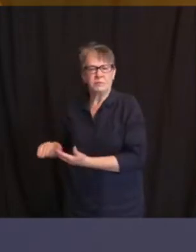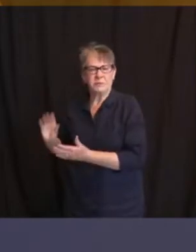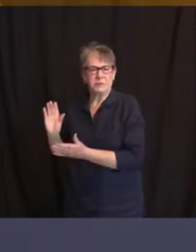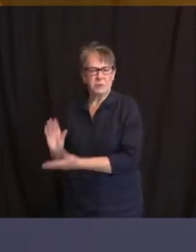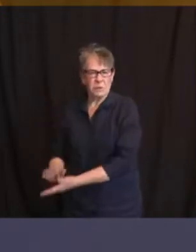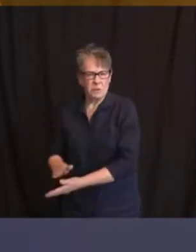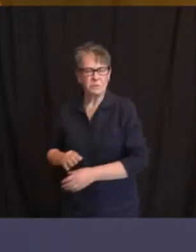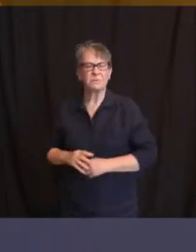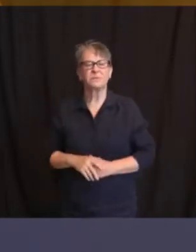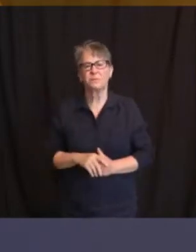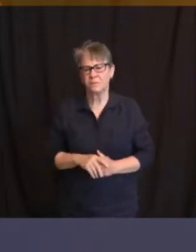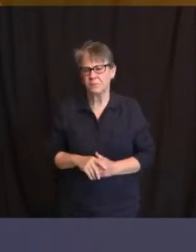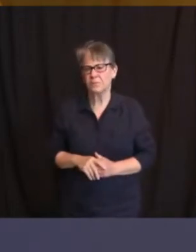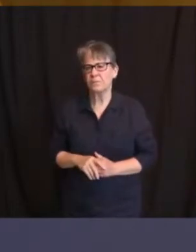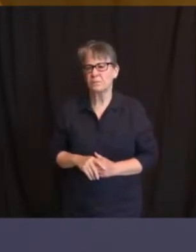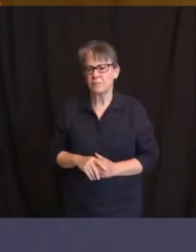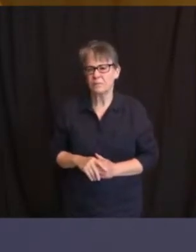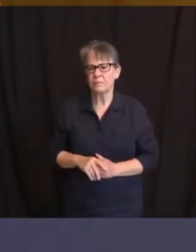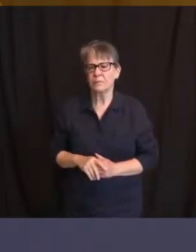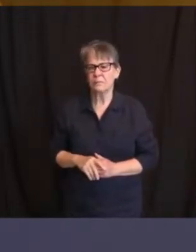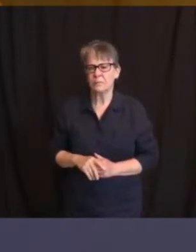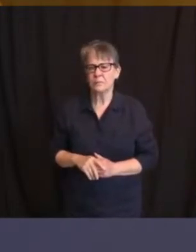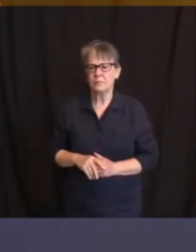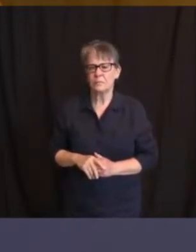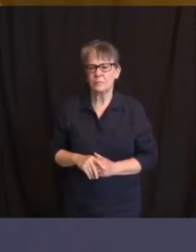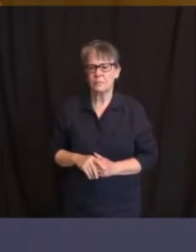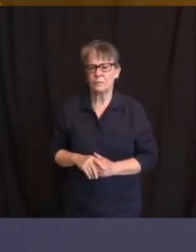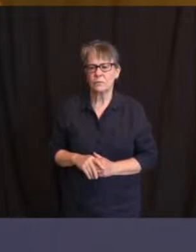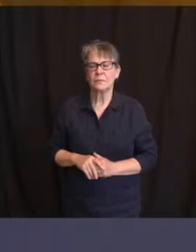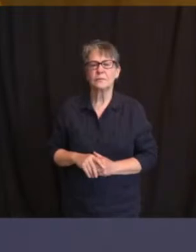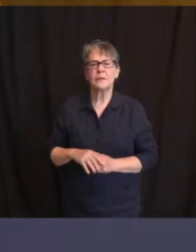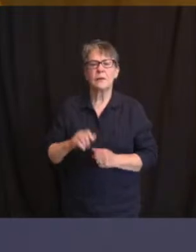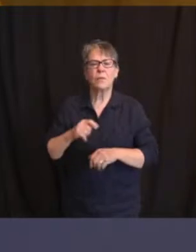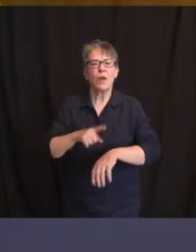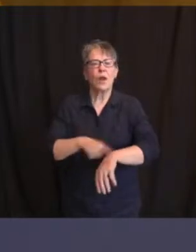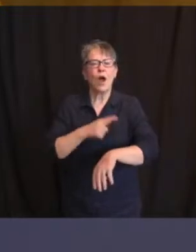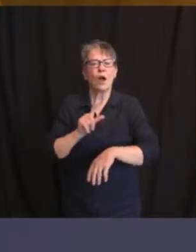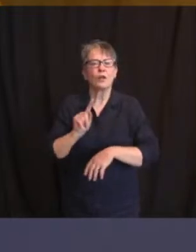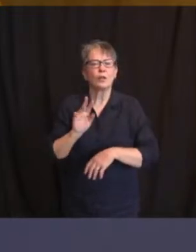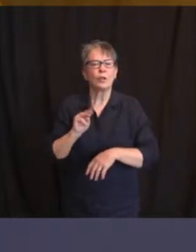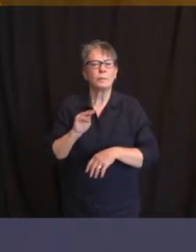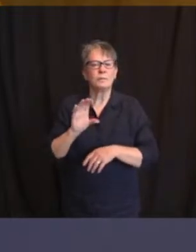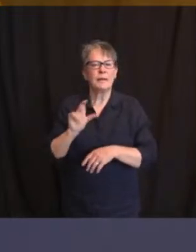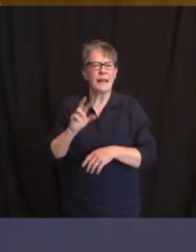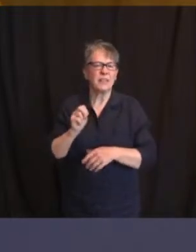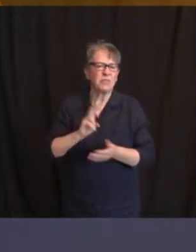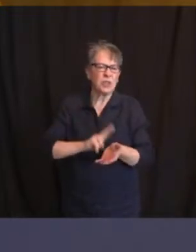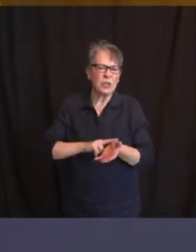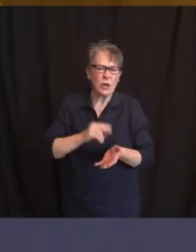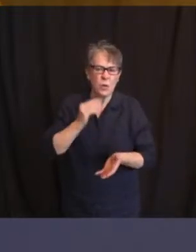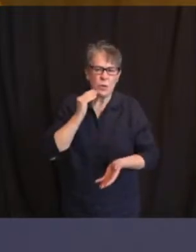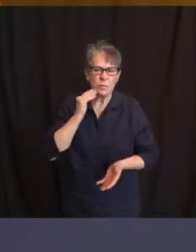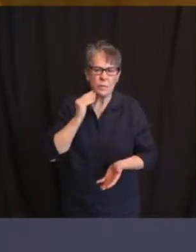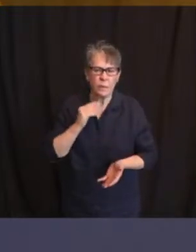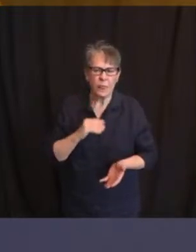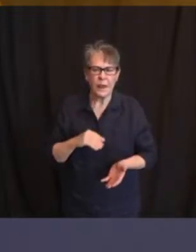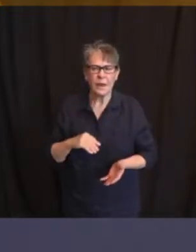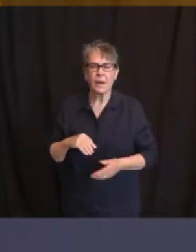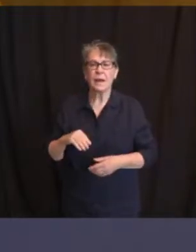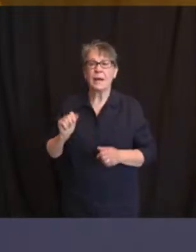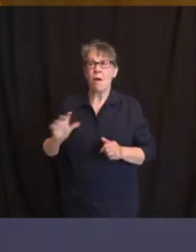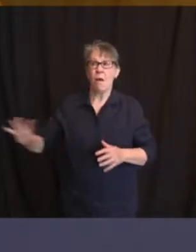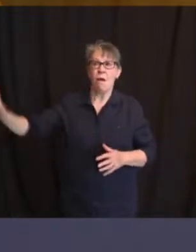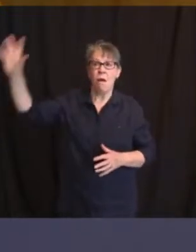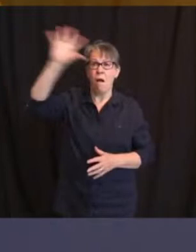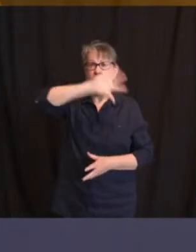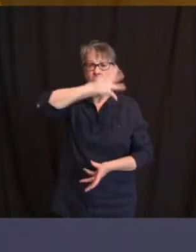We now have 522 long-term care facilities reporting cases of COVID-19. At the state